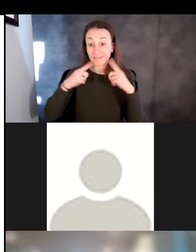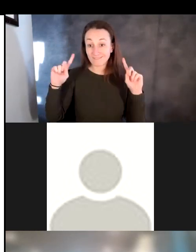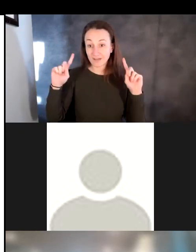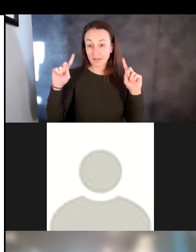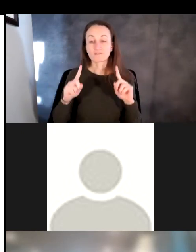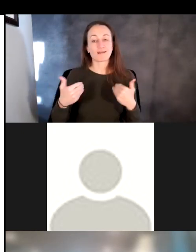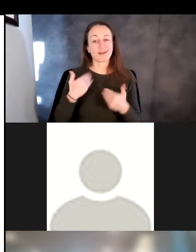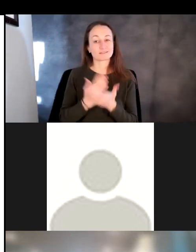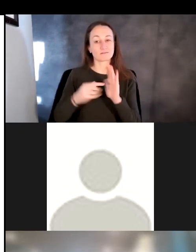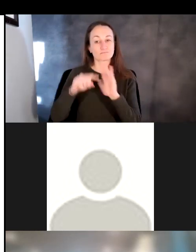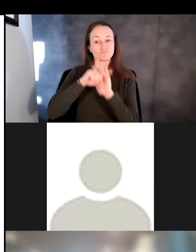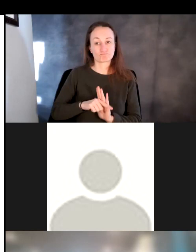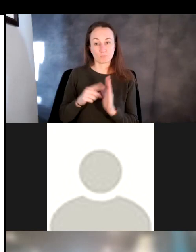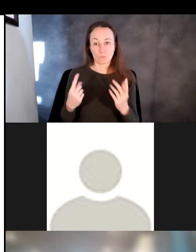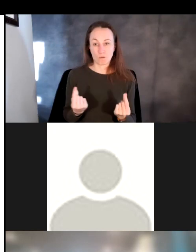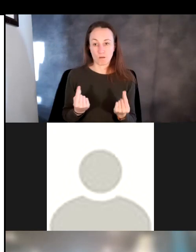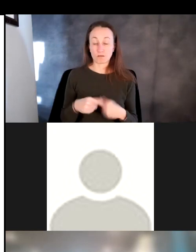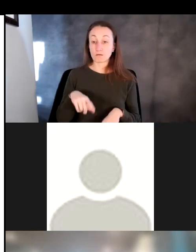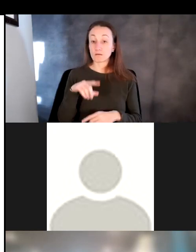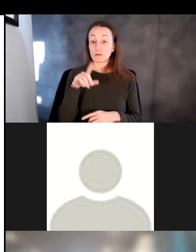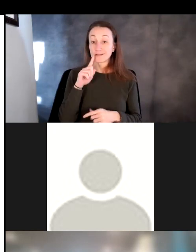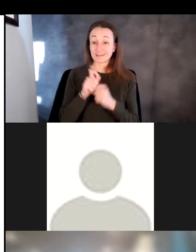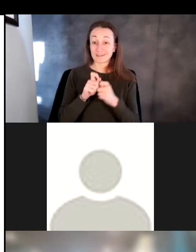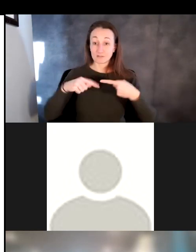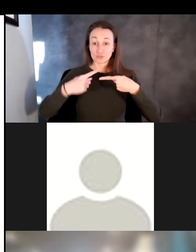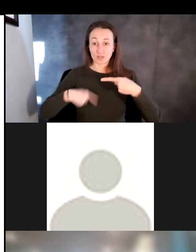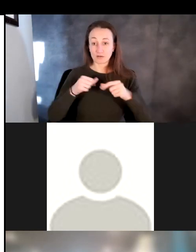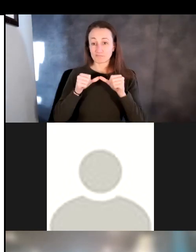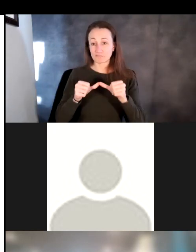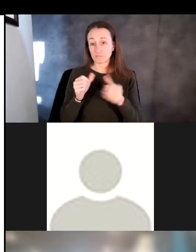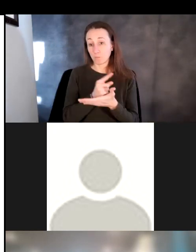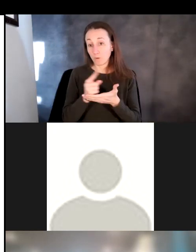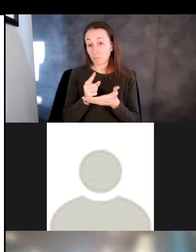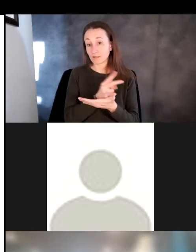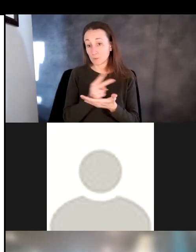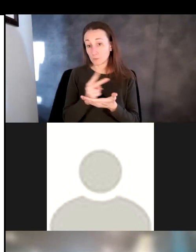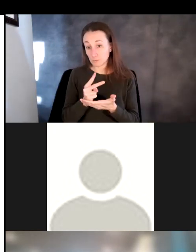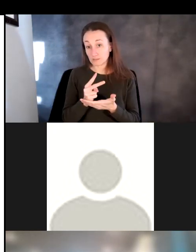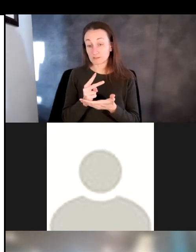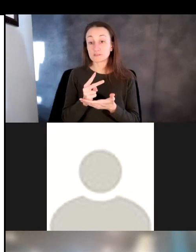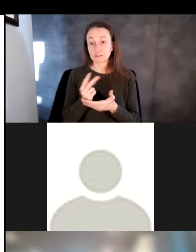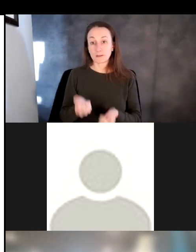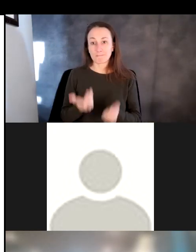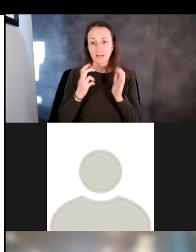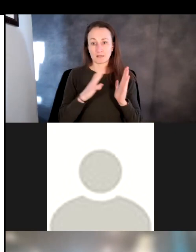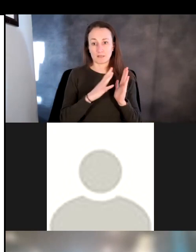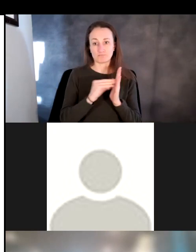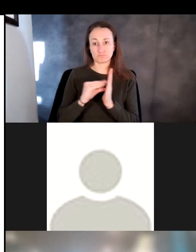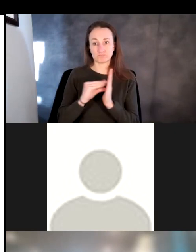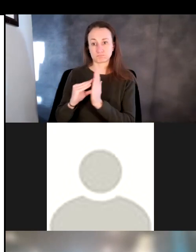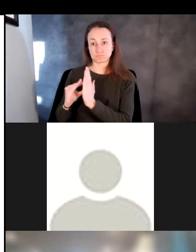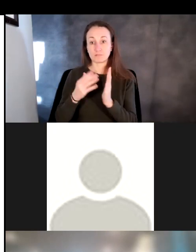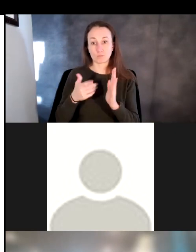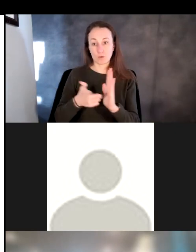disadvantages. Namely, in the ideal case, every cycle lasts 1 to 2 weeks, and many iterations are typically required to get an